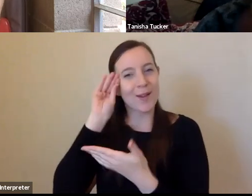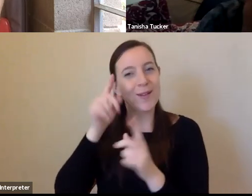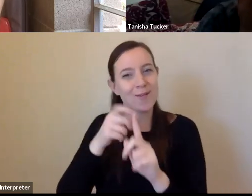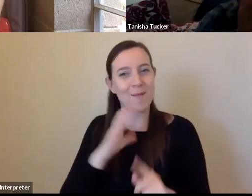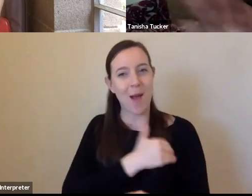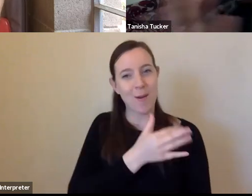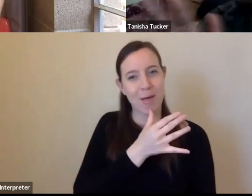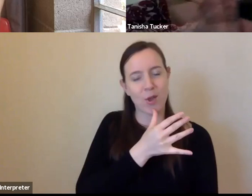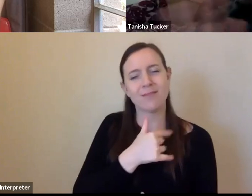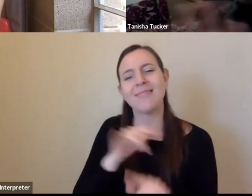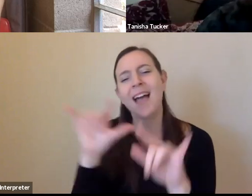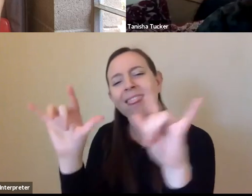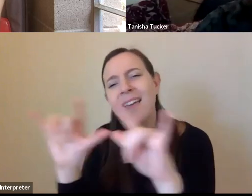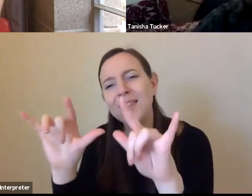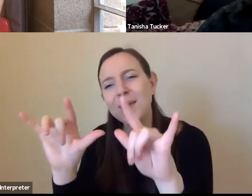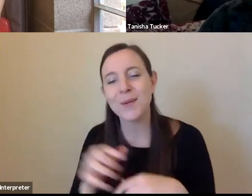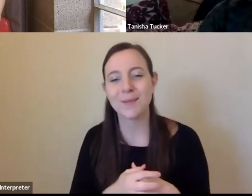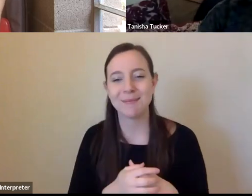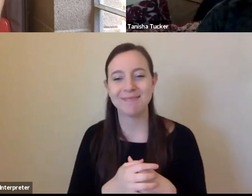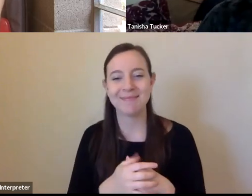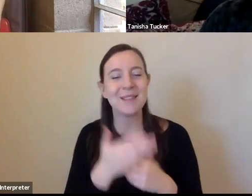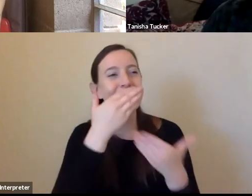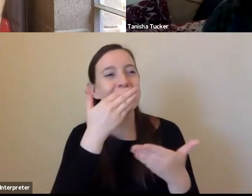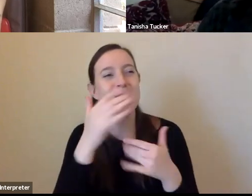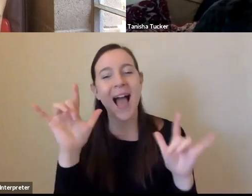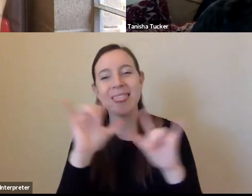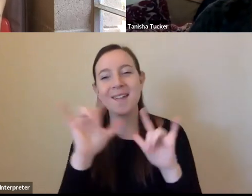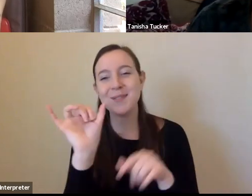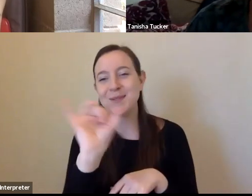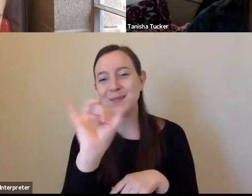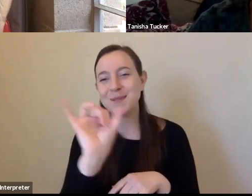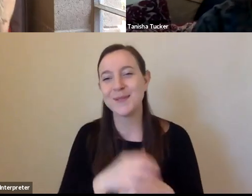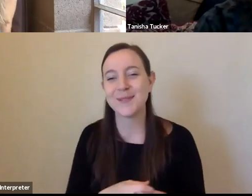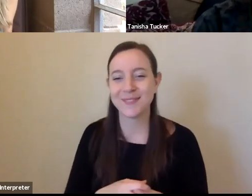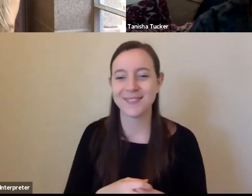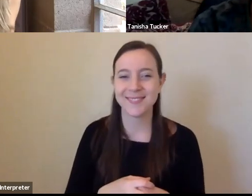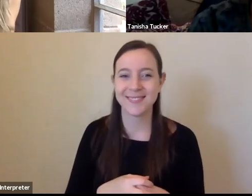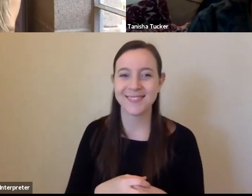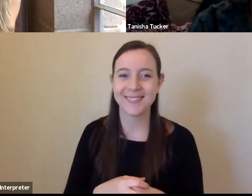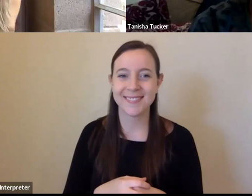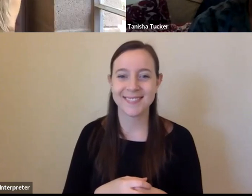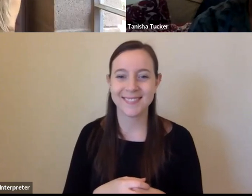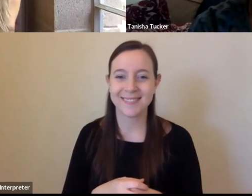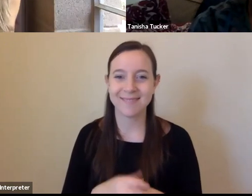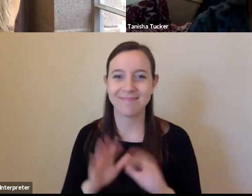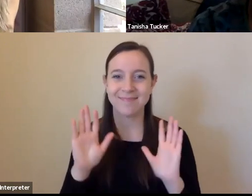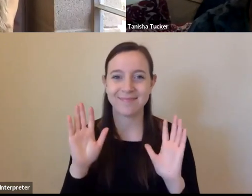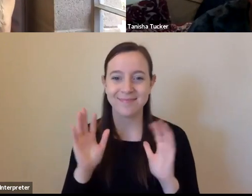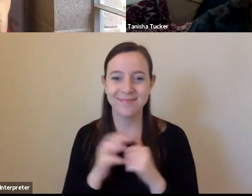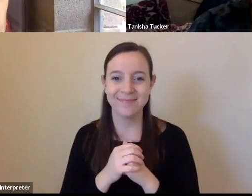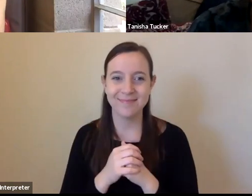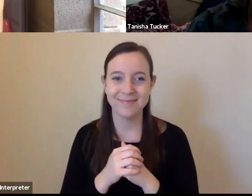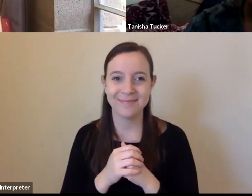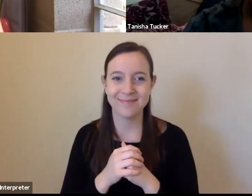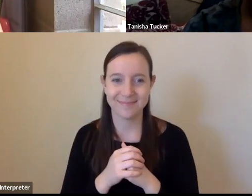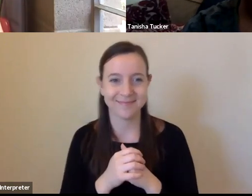Teddy. I love you, sissy. Bye. Okay. Now So you can mute me. That's right. that was